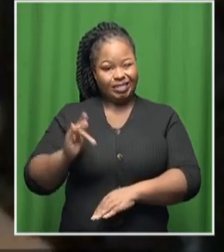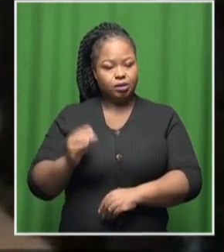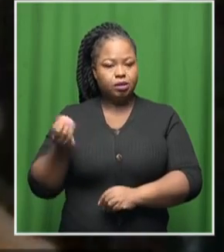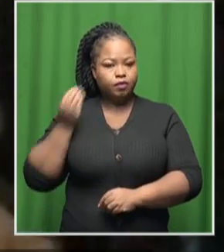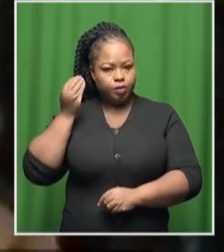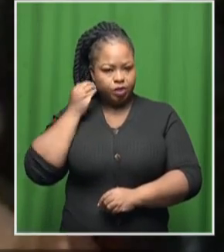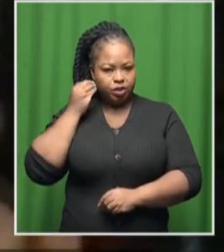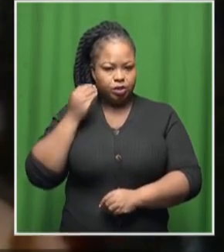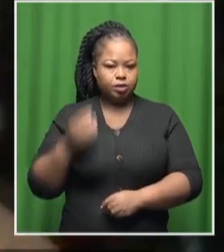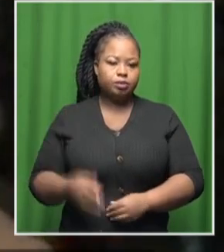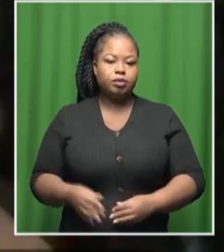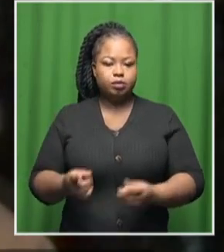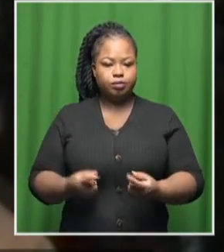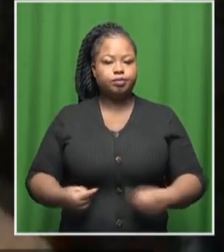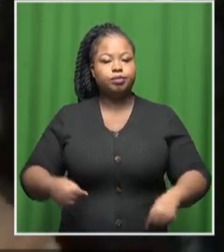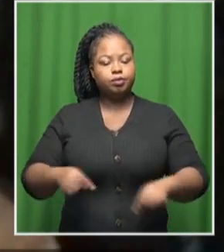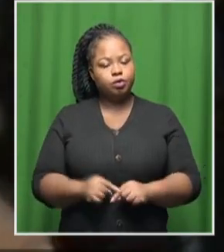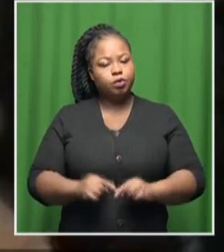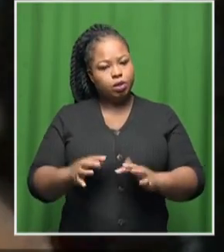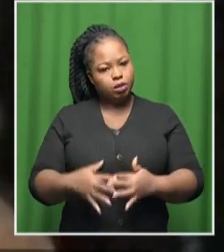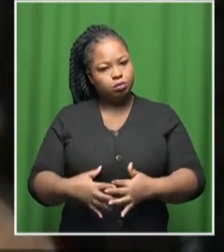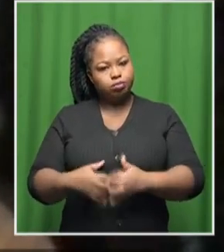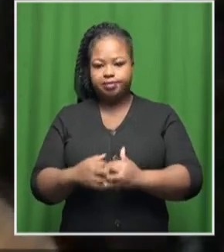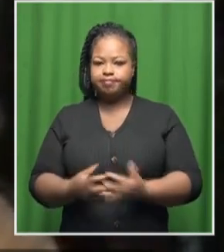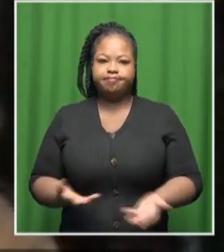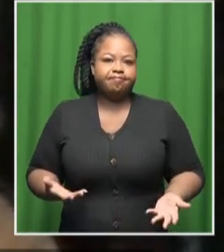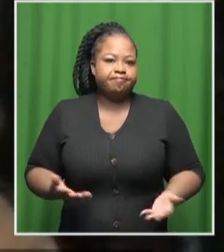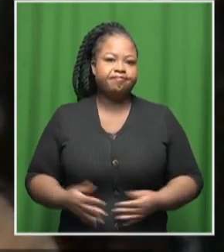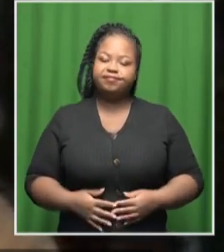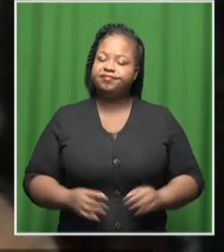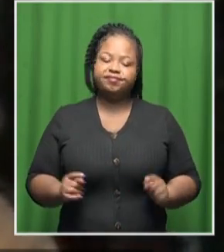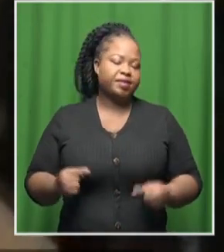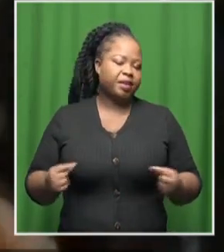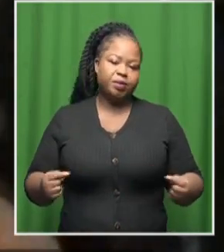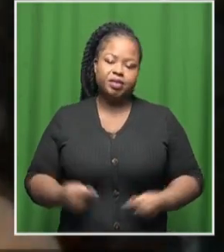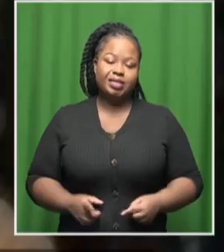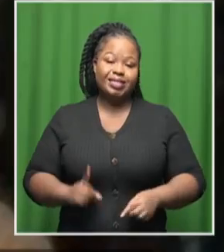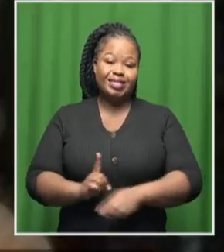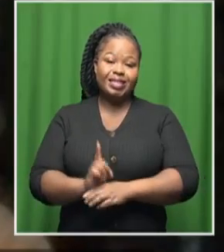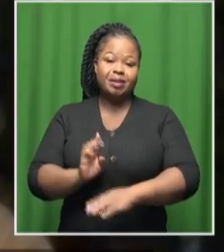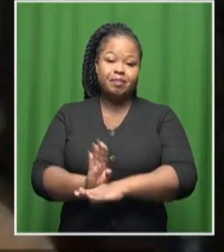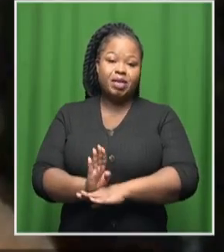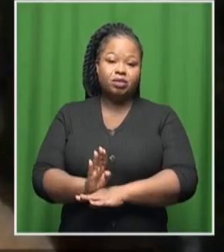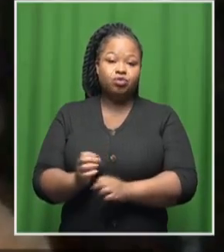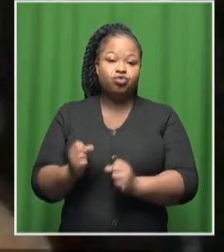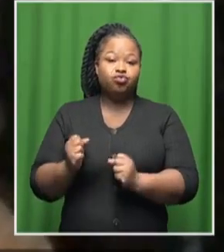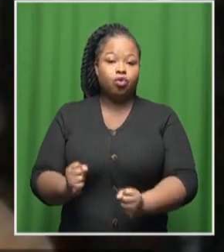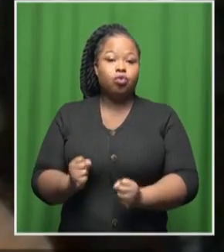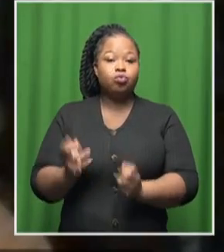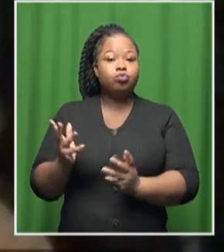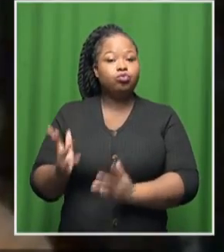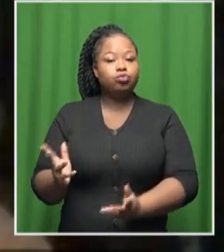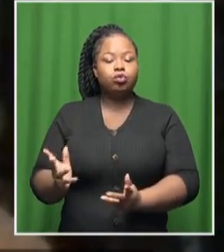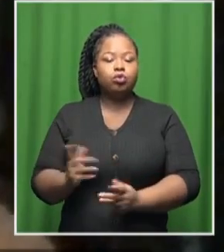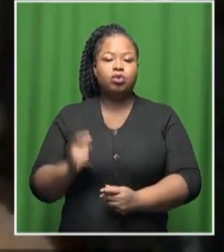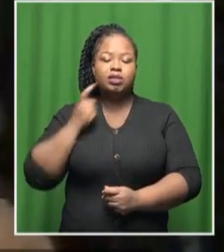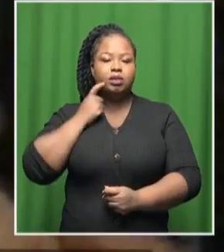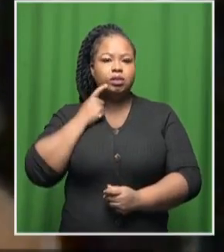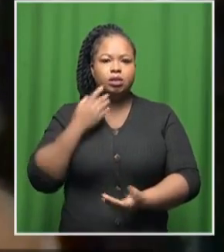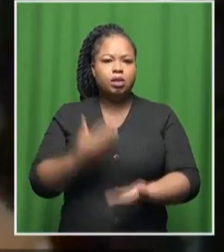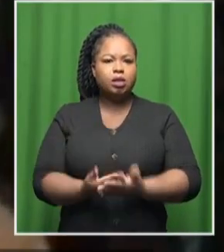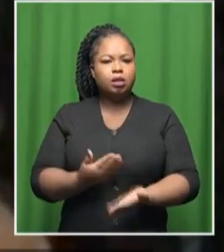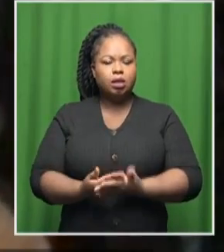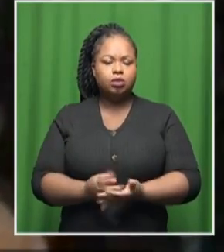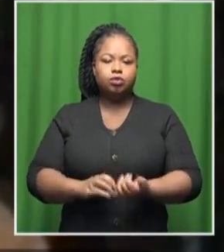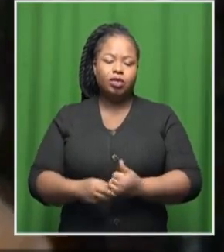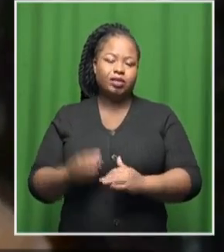of data. So us as a small startup, we could not actually develop a database that's more strong enough to